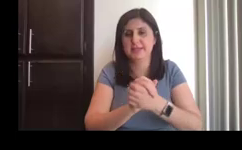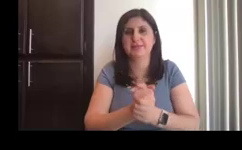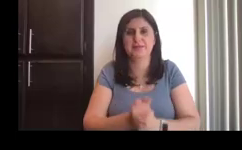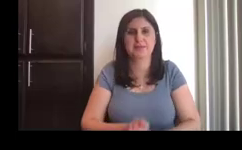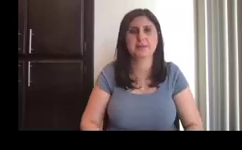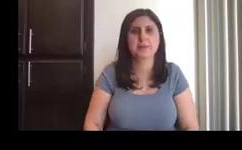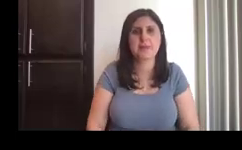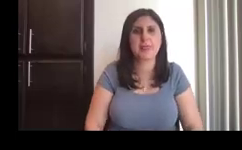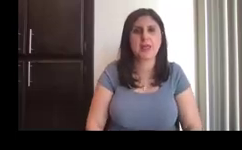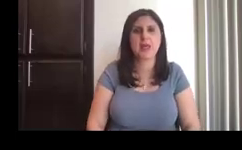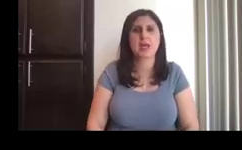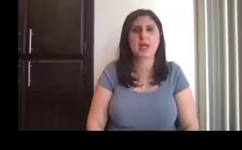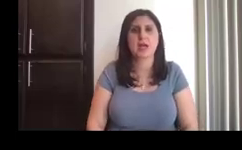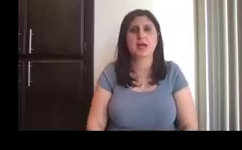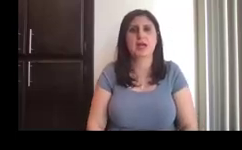Wash your hands.